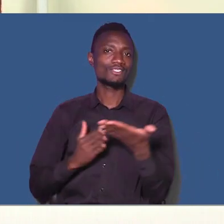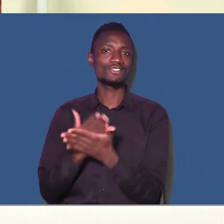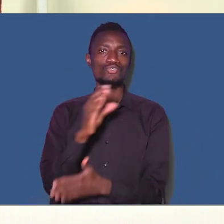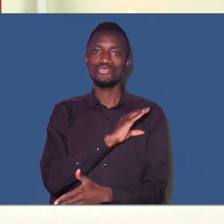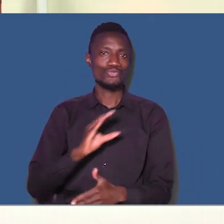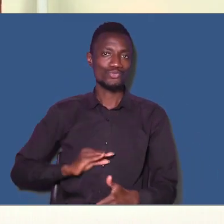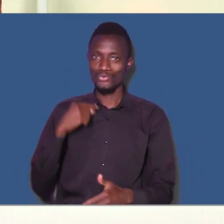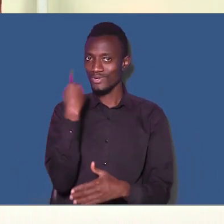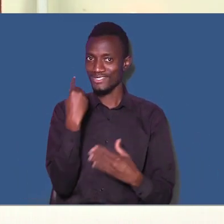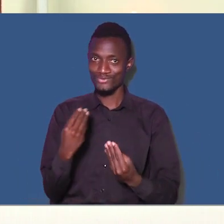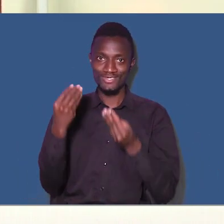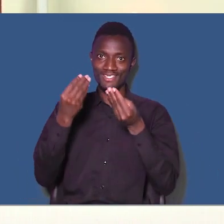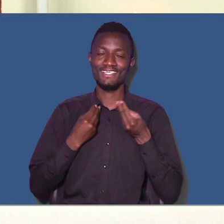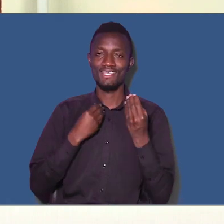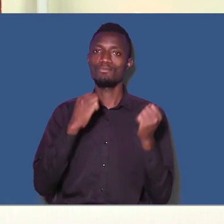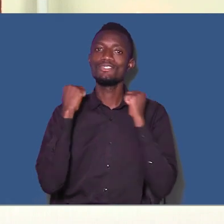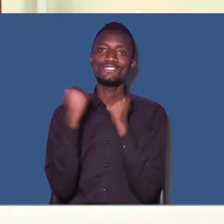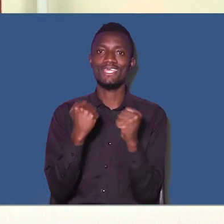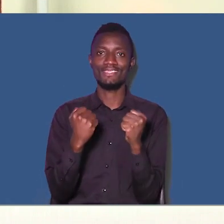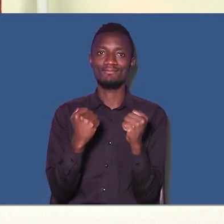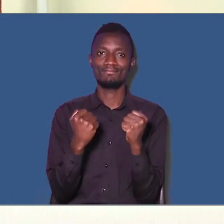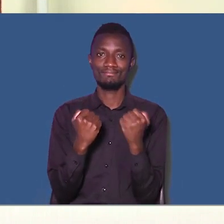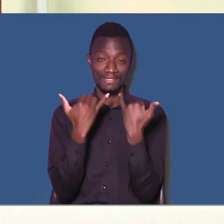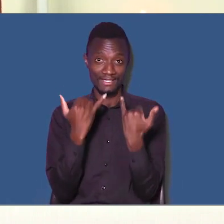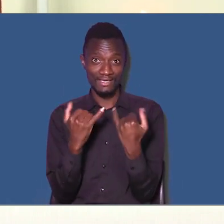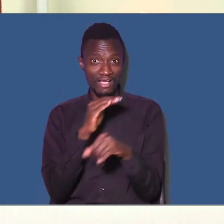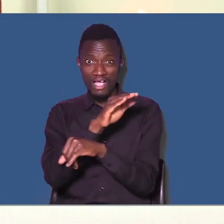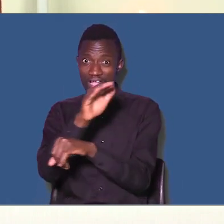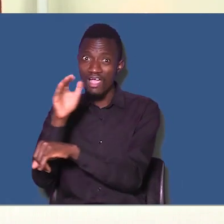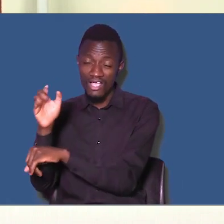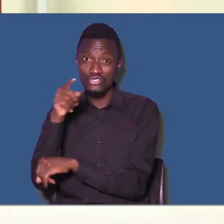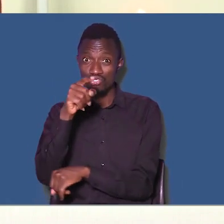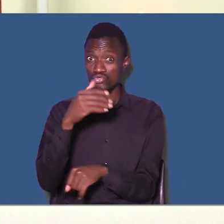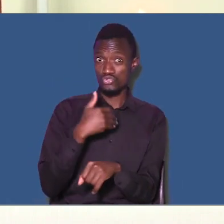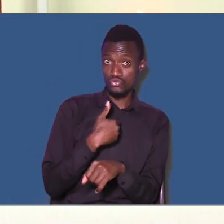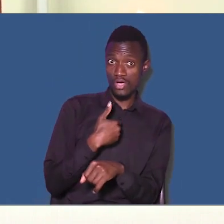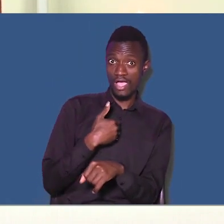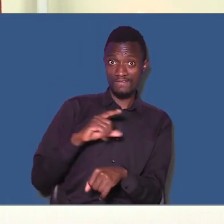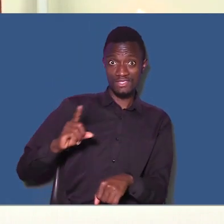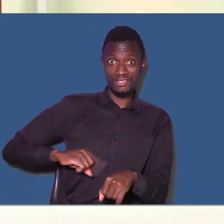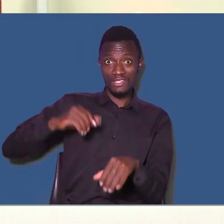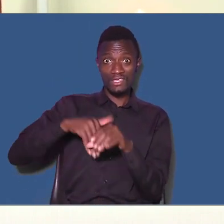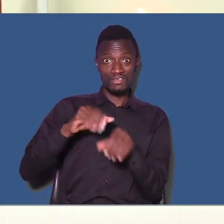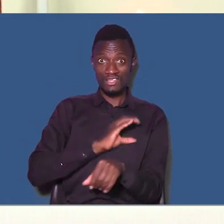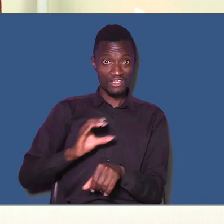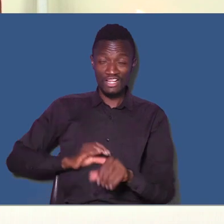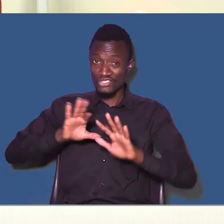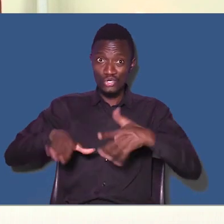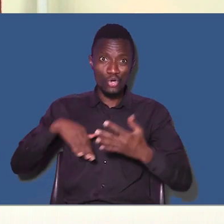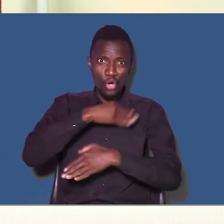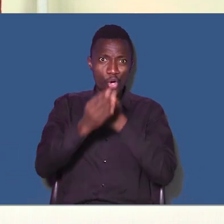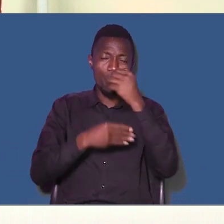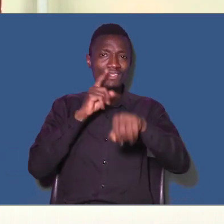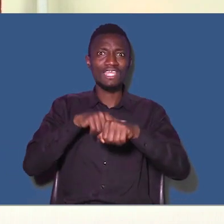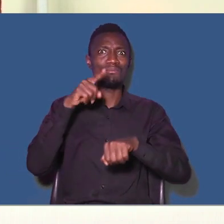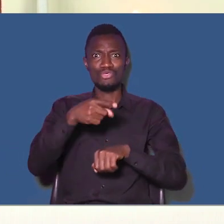you discontented because you don't have what you want? Now we must remember to